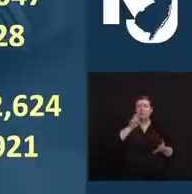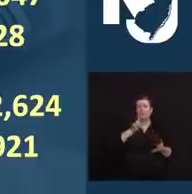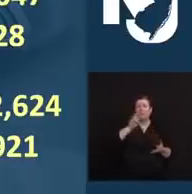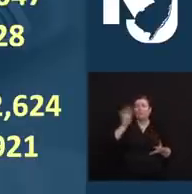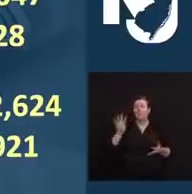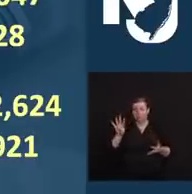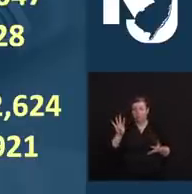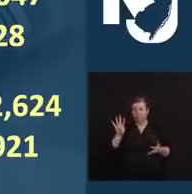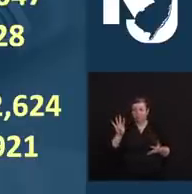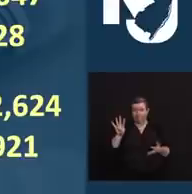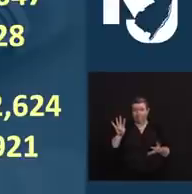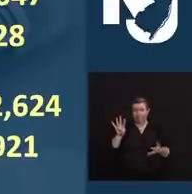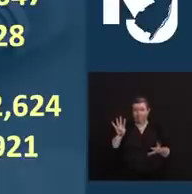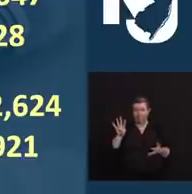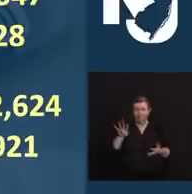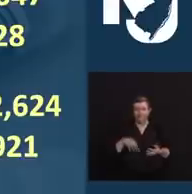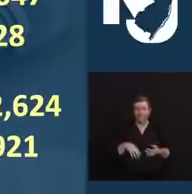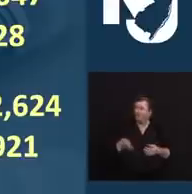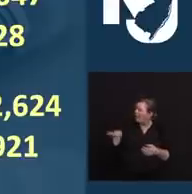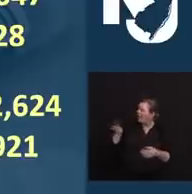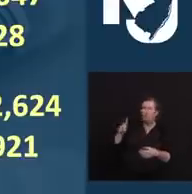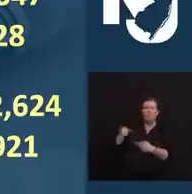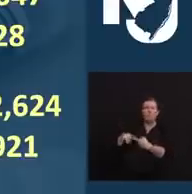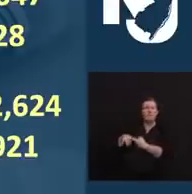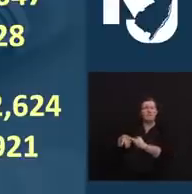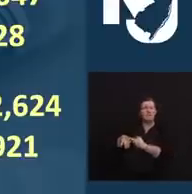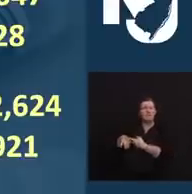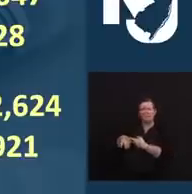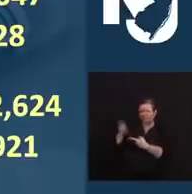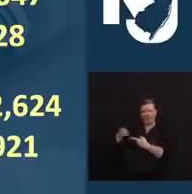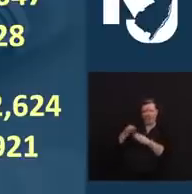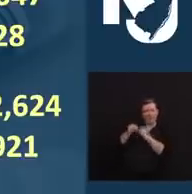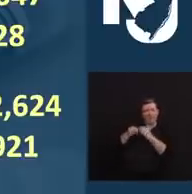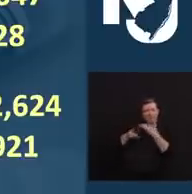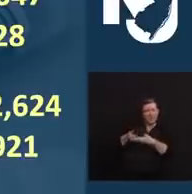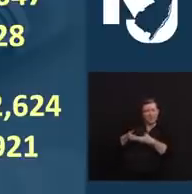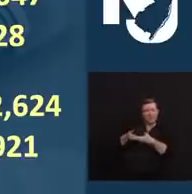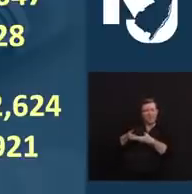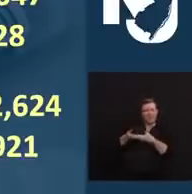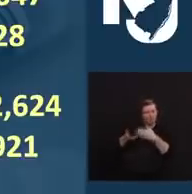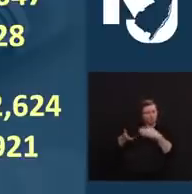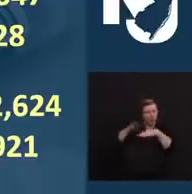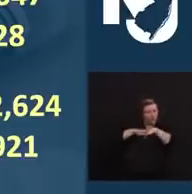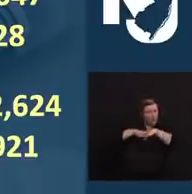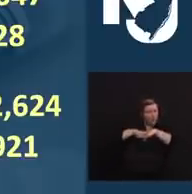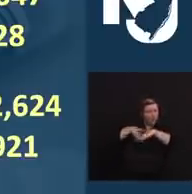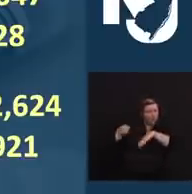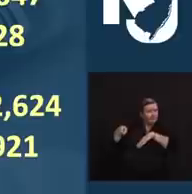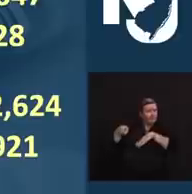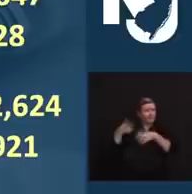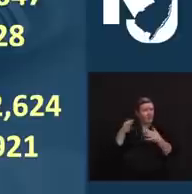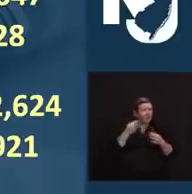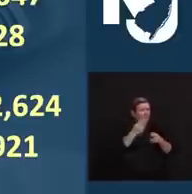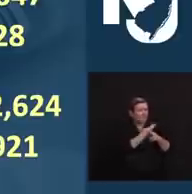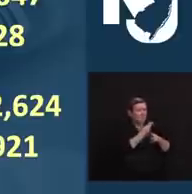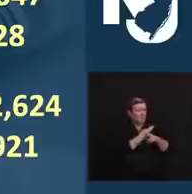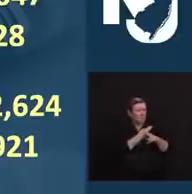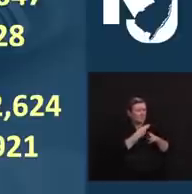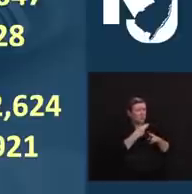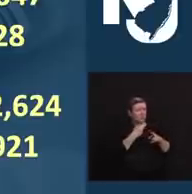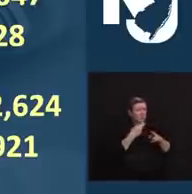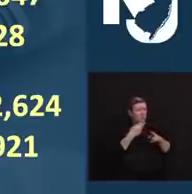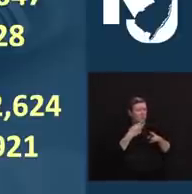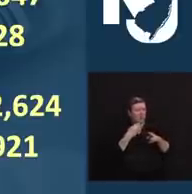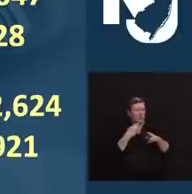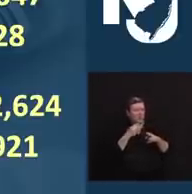52,624. And Judy, it's fair to say there's probably some overlap. If you test positive on an antigen, at least that's the rules of the road as